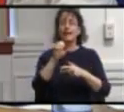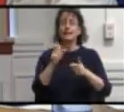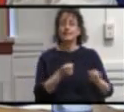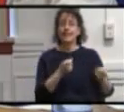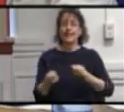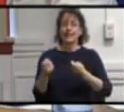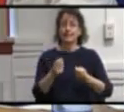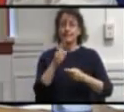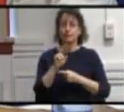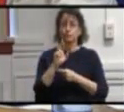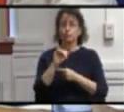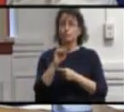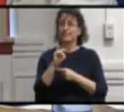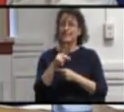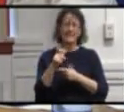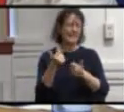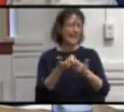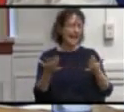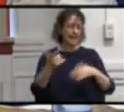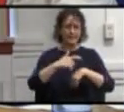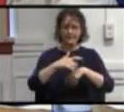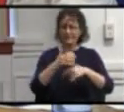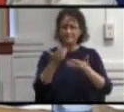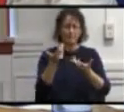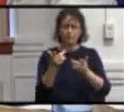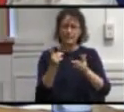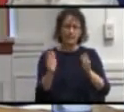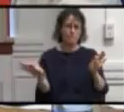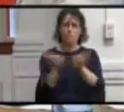also formed a citizens committee for the